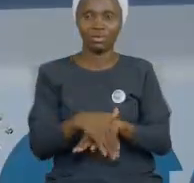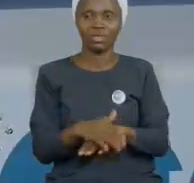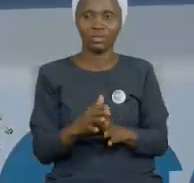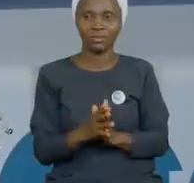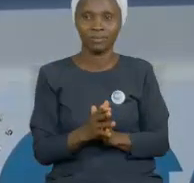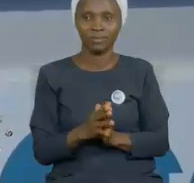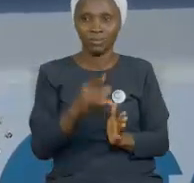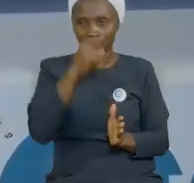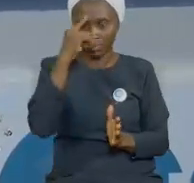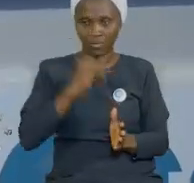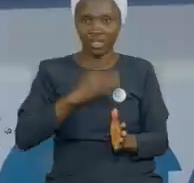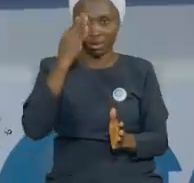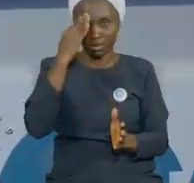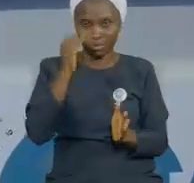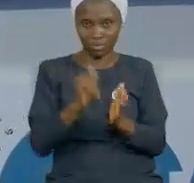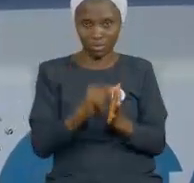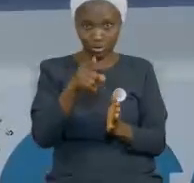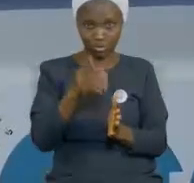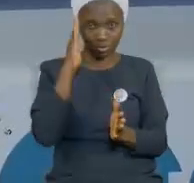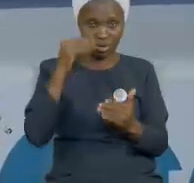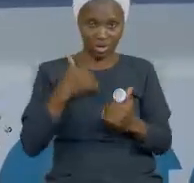because I know you will have your testimony.